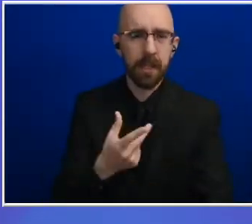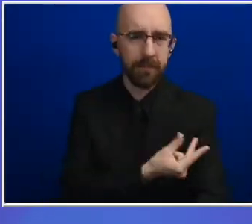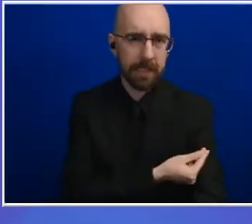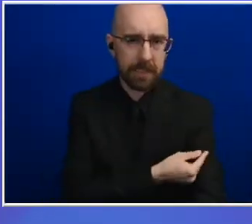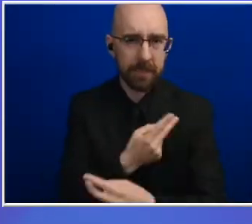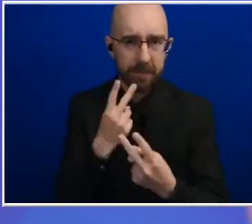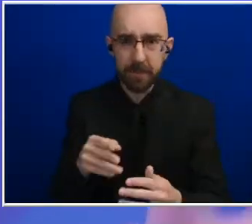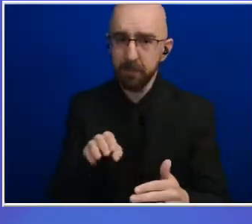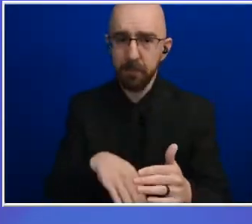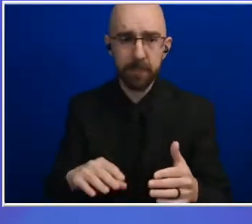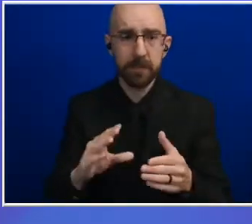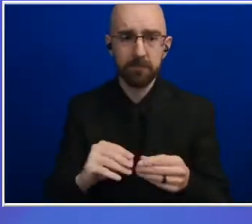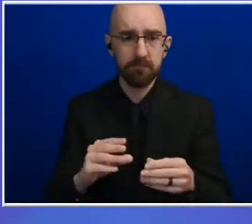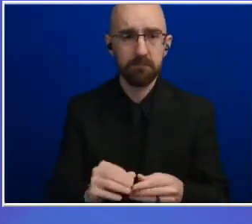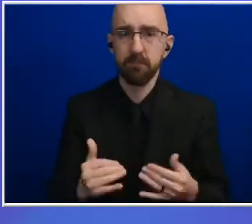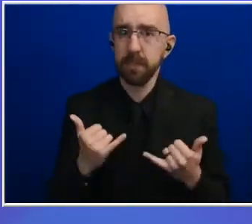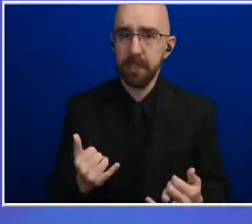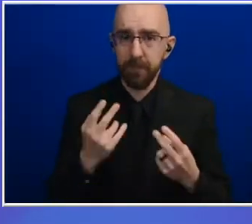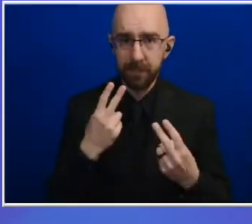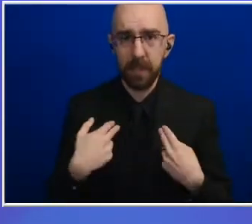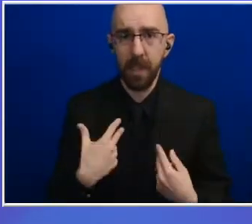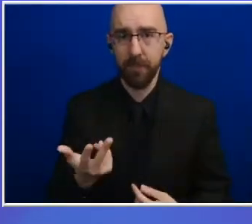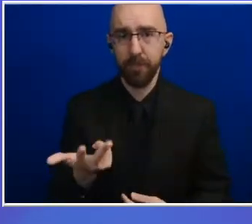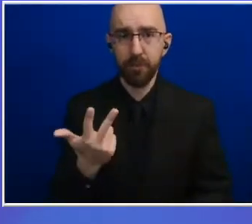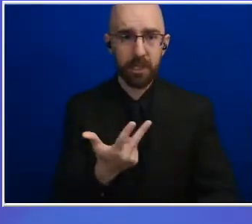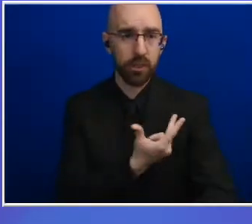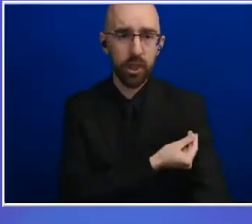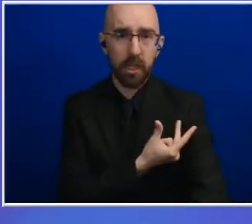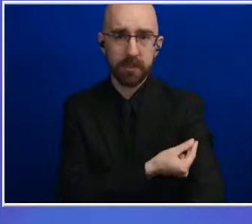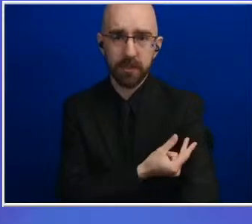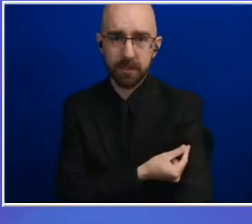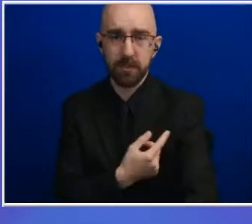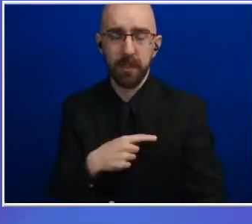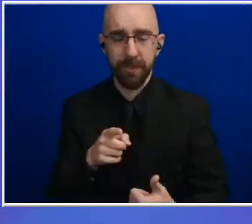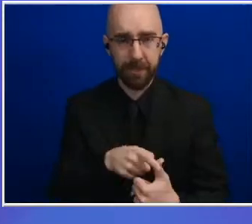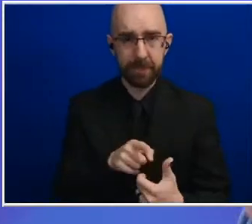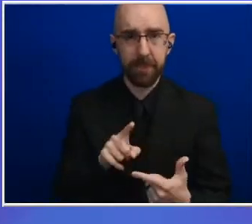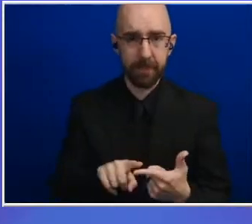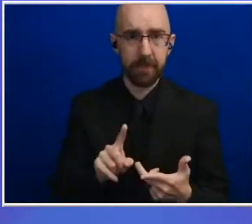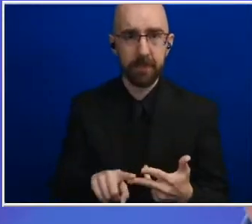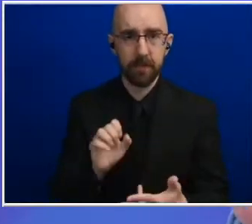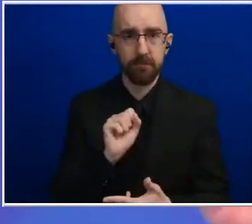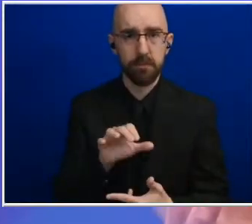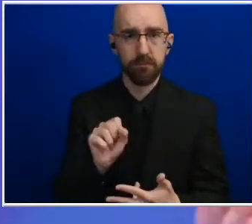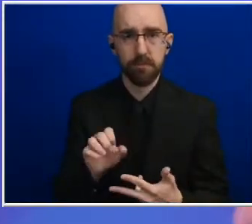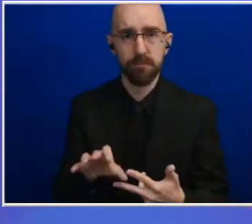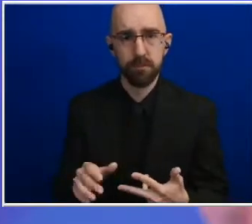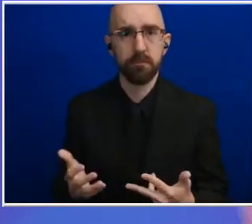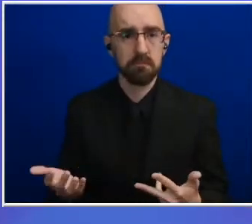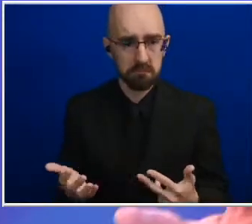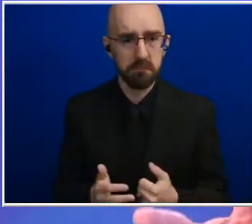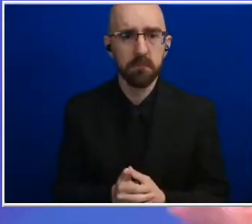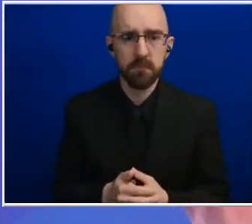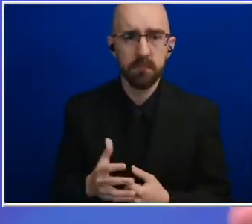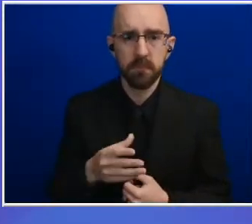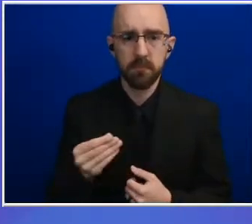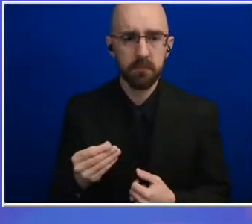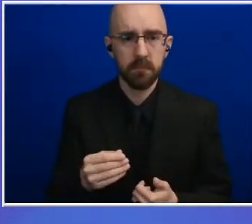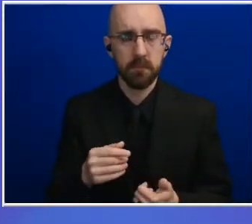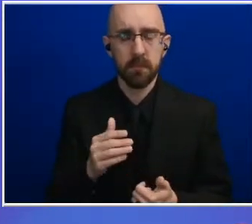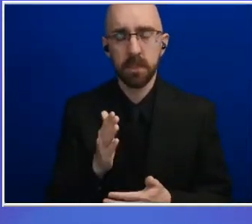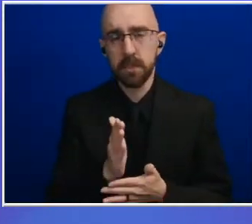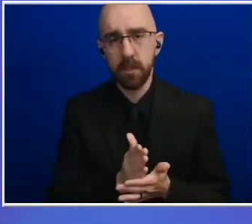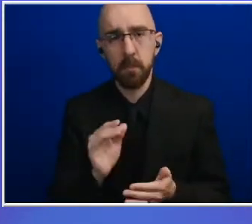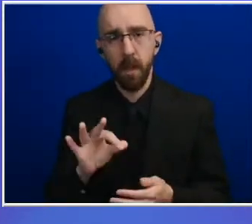at today's visit, we have 3 shots. It's going to be this one, and that one. And these are some of the reasons why